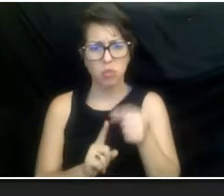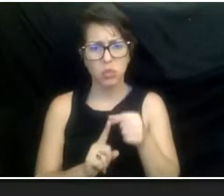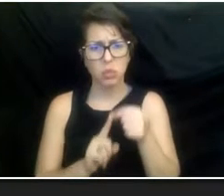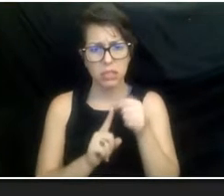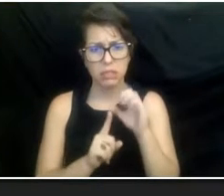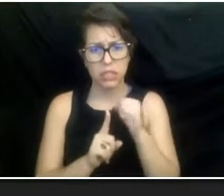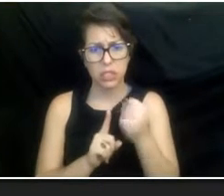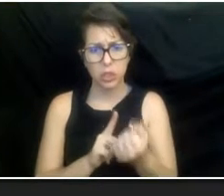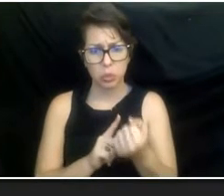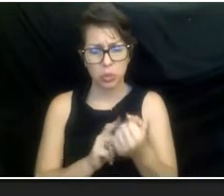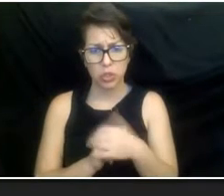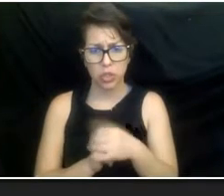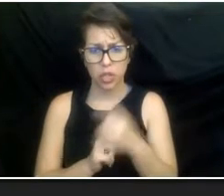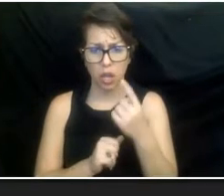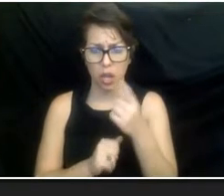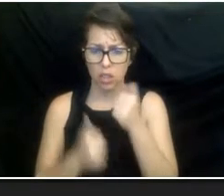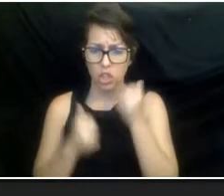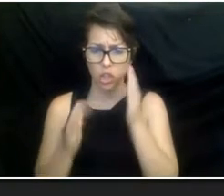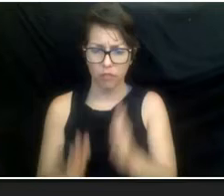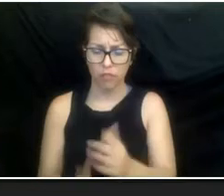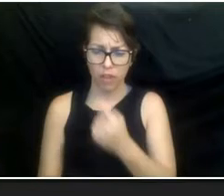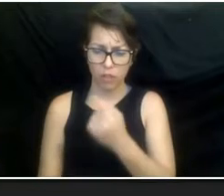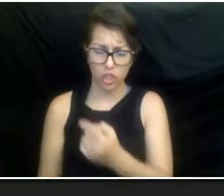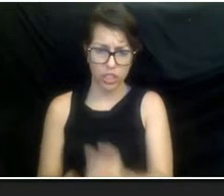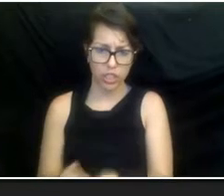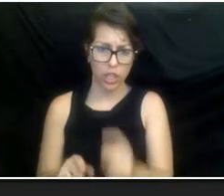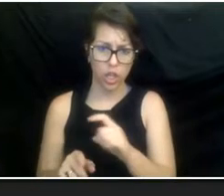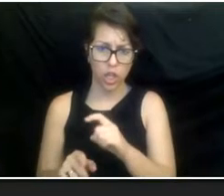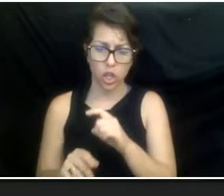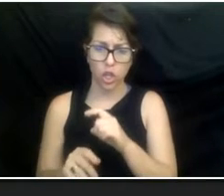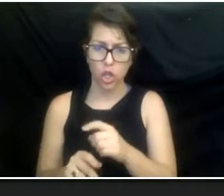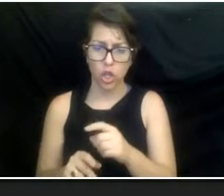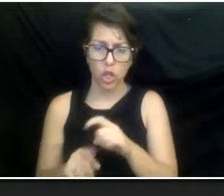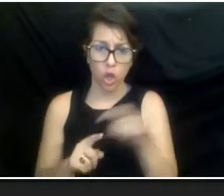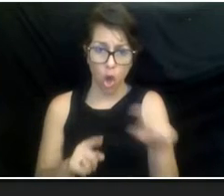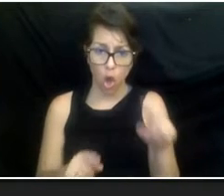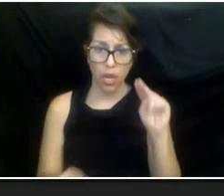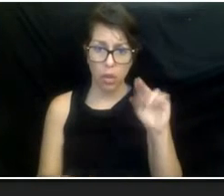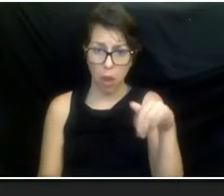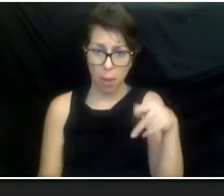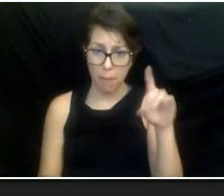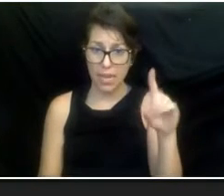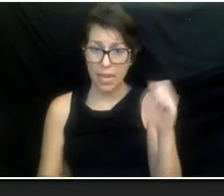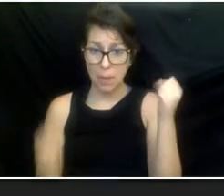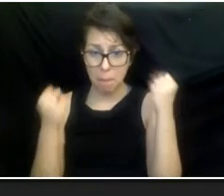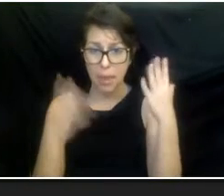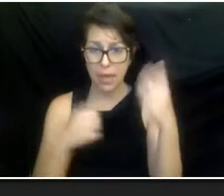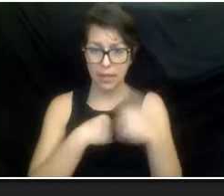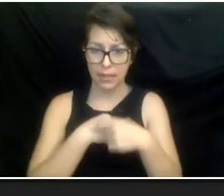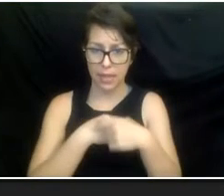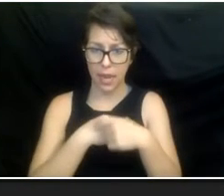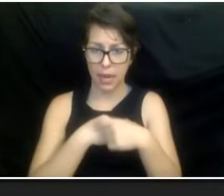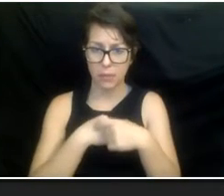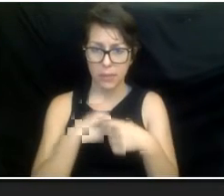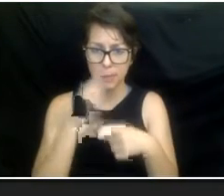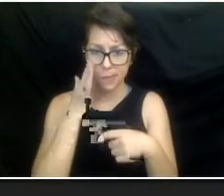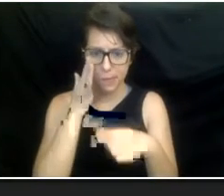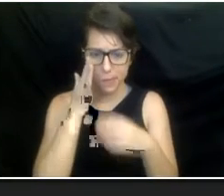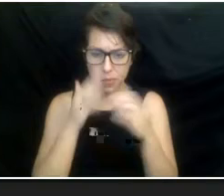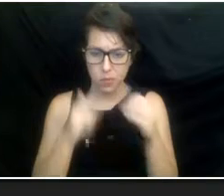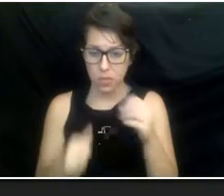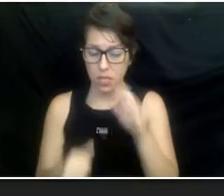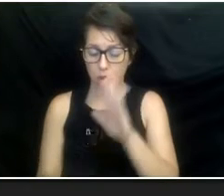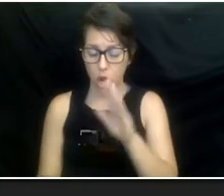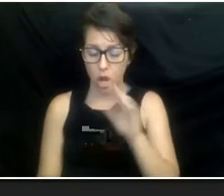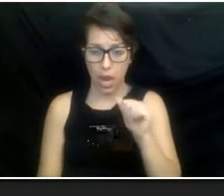child she called 911 twice no one showed up and then I had to be on the phone with a 911